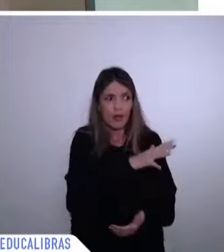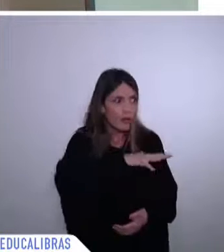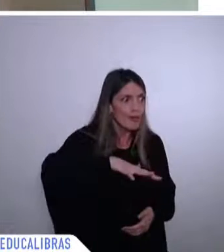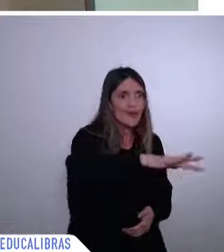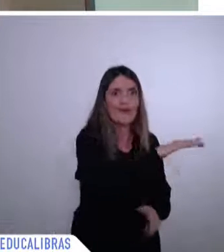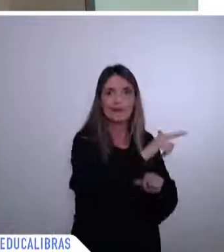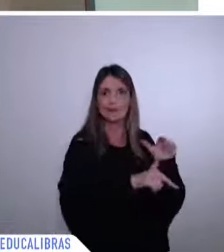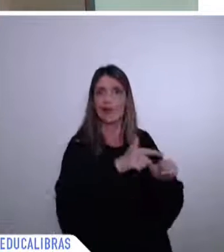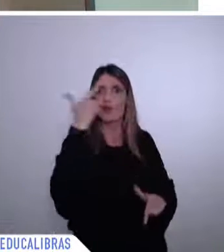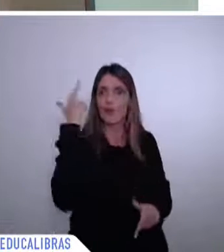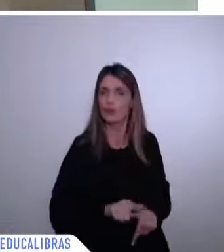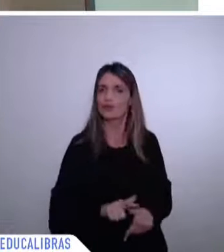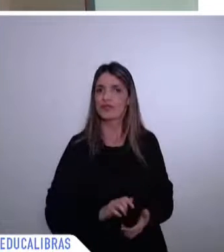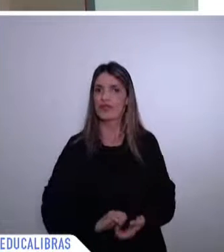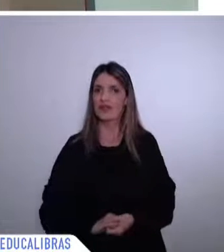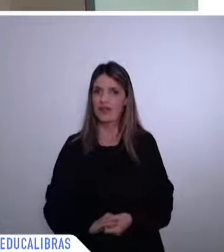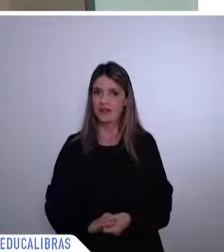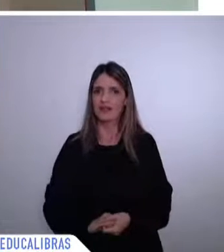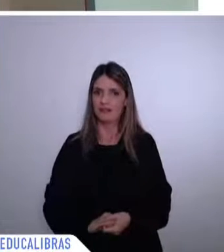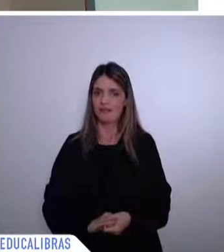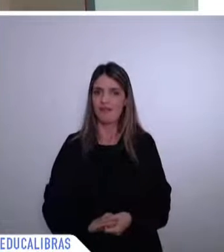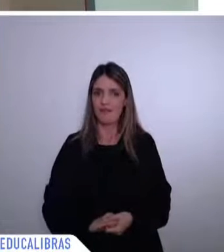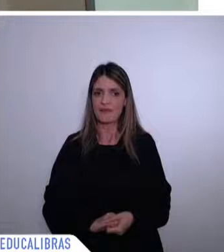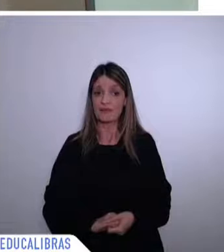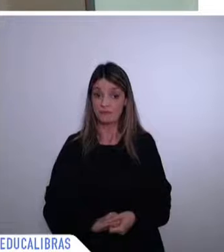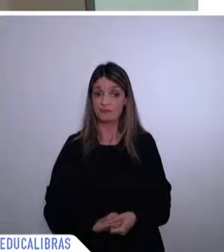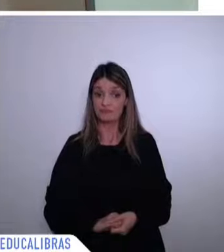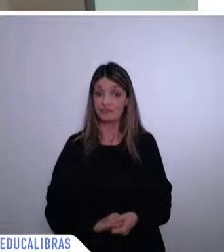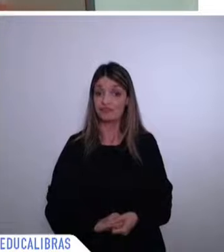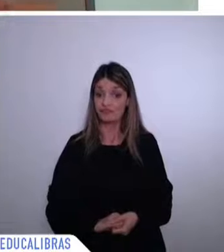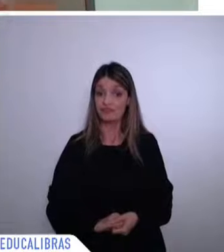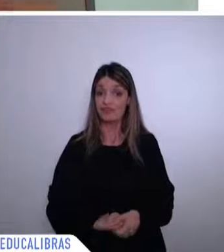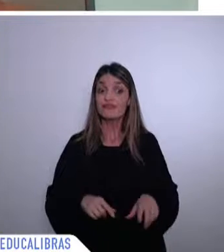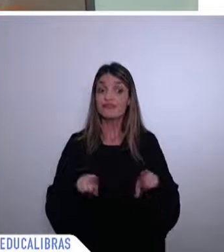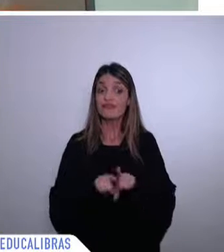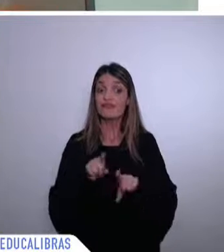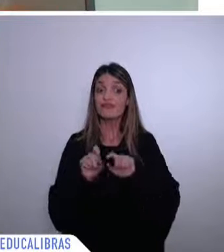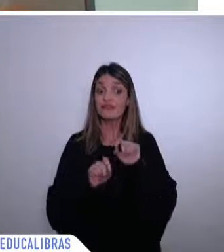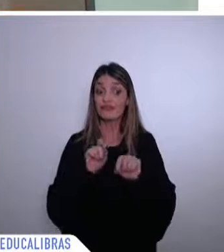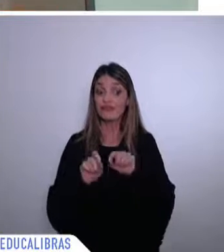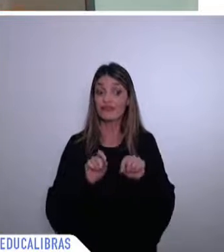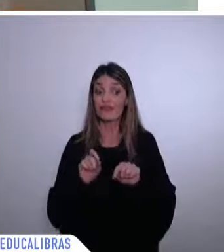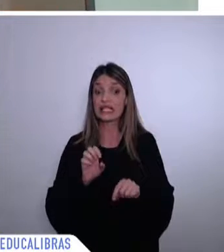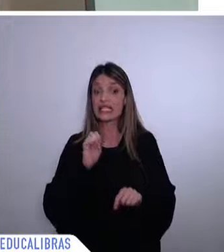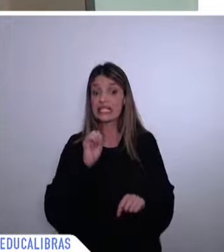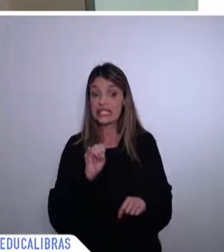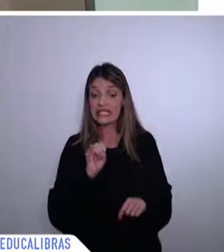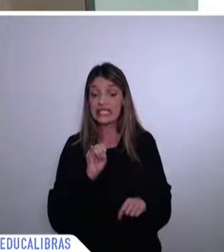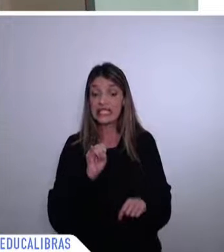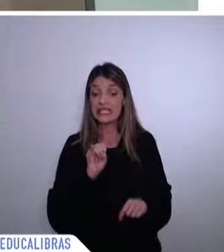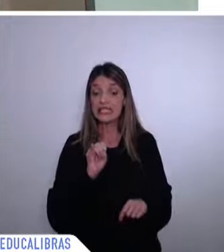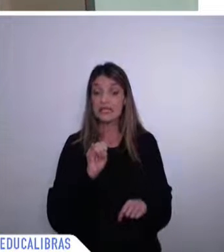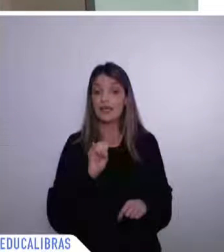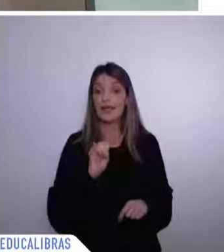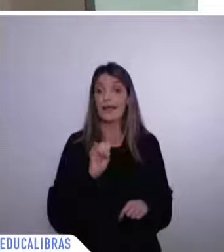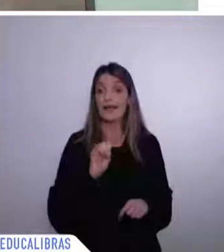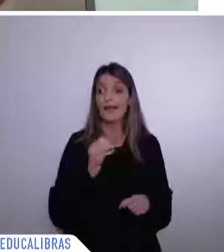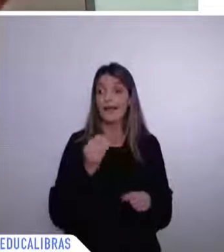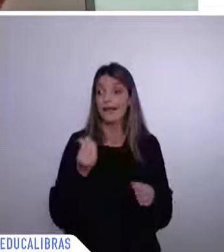you just refrain this person from having a bond with any labor